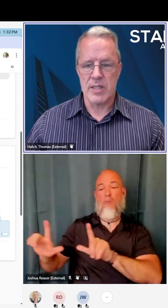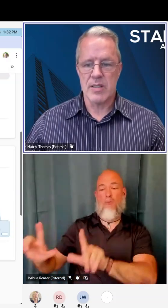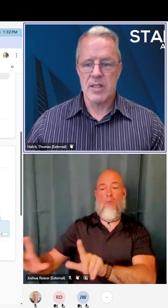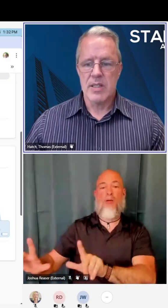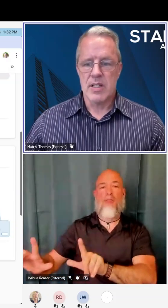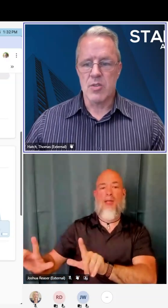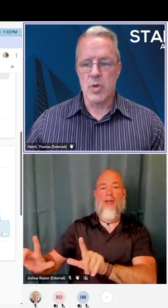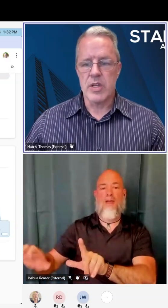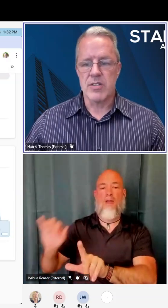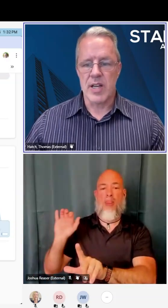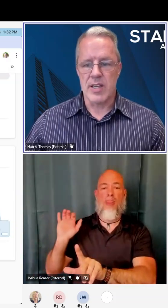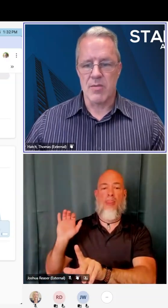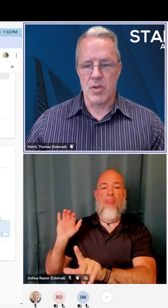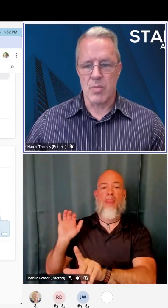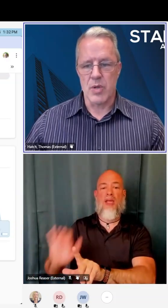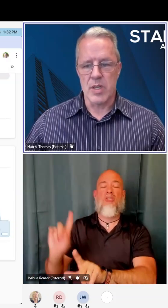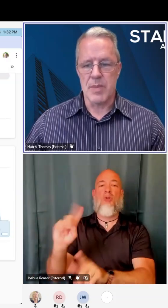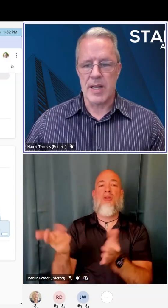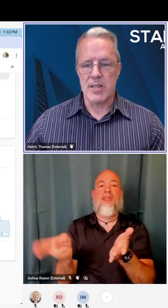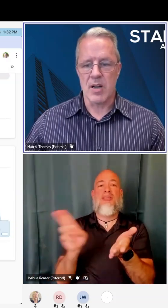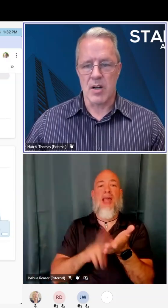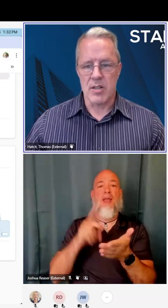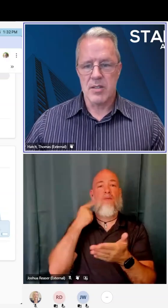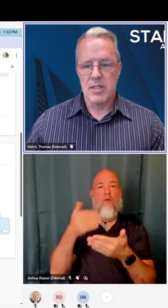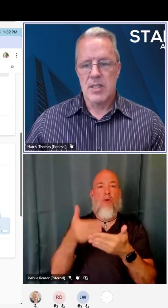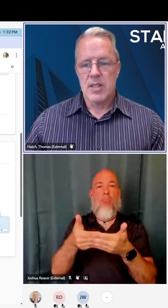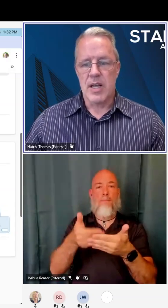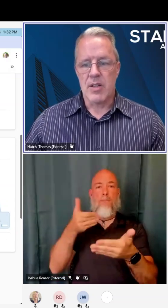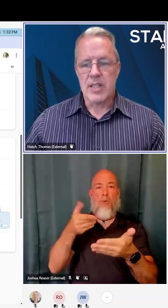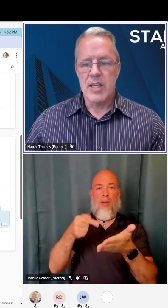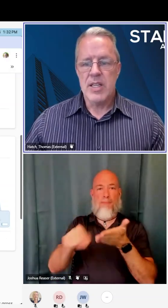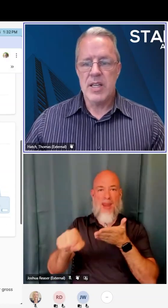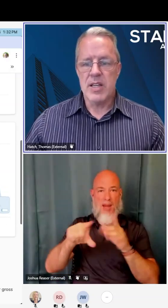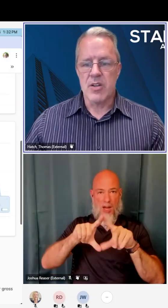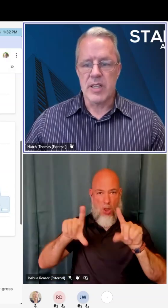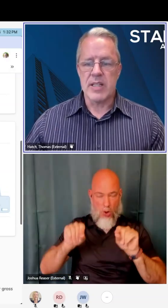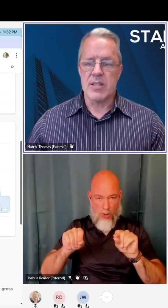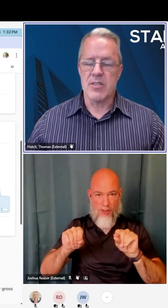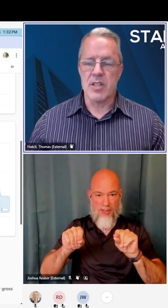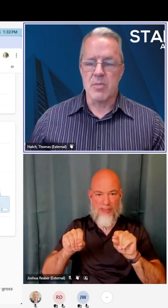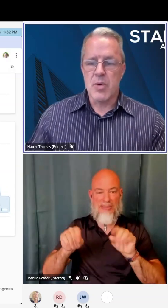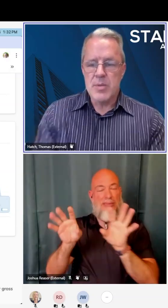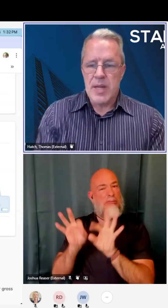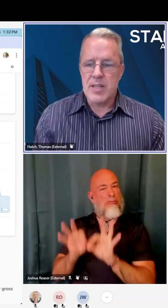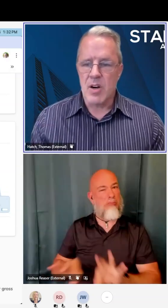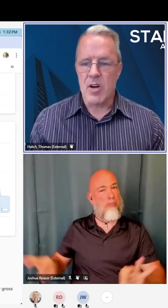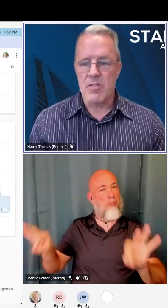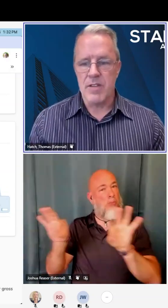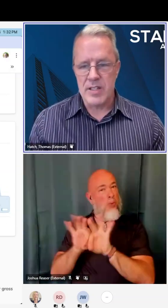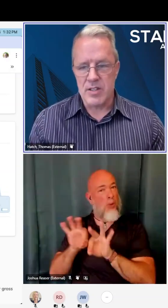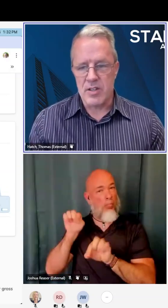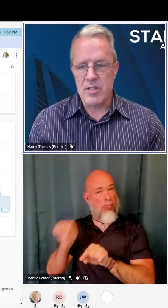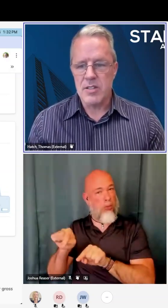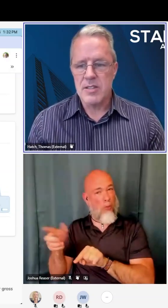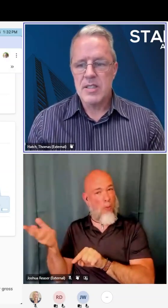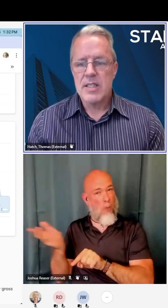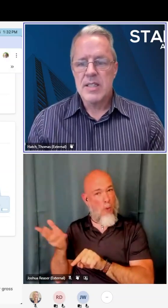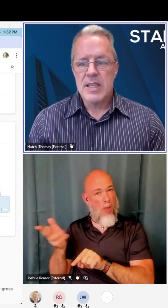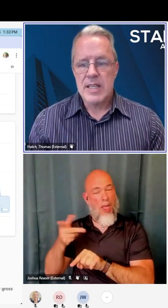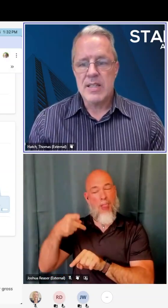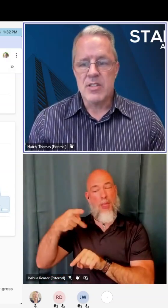this screen is where you can sign up for the prepaid card. Now, the key here is that the prepaid card